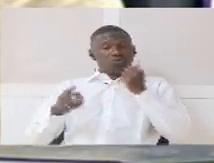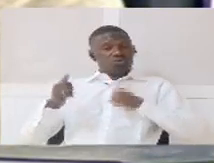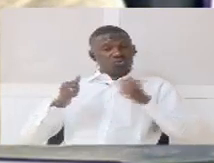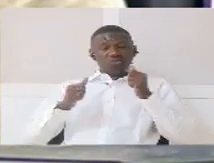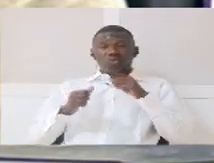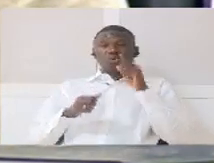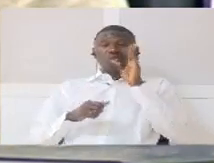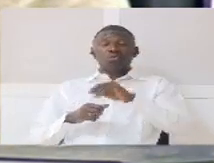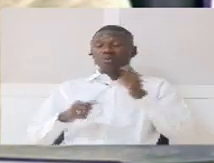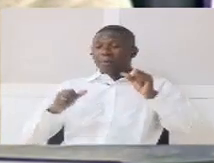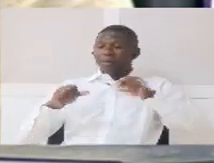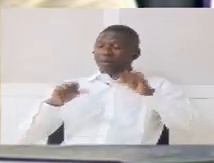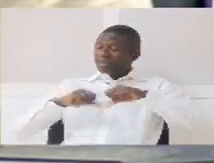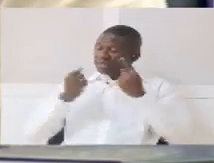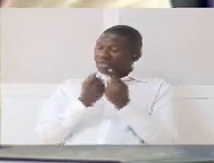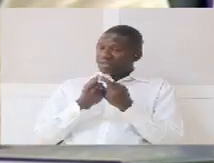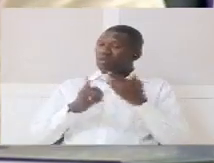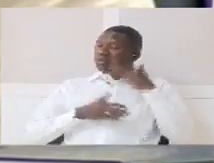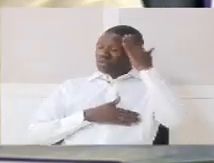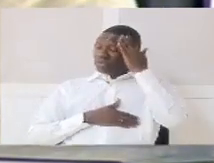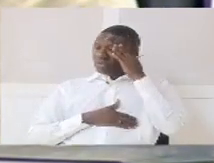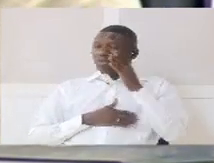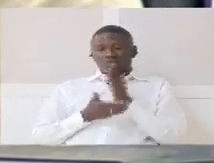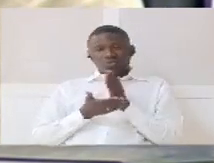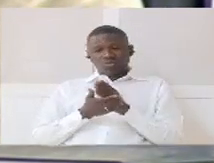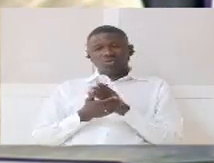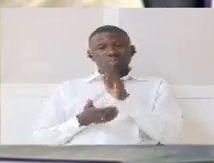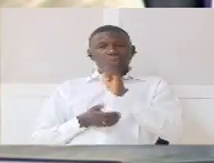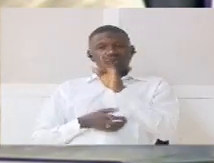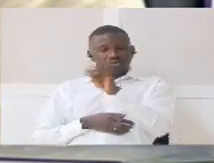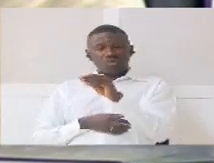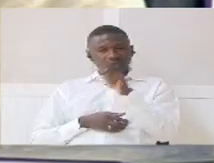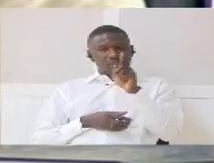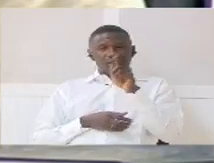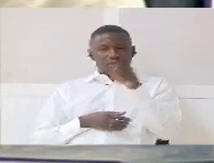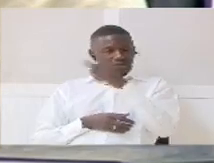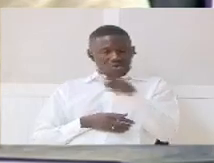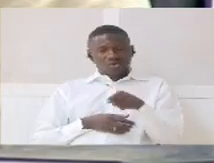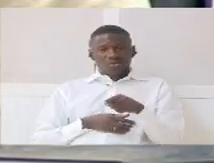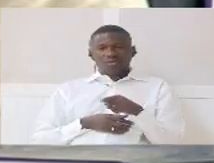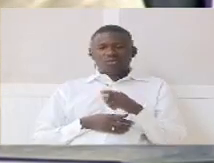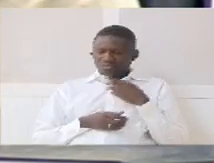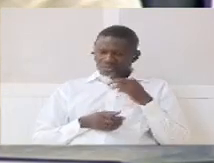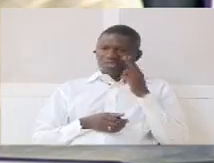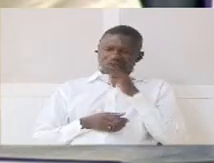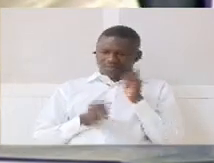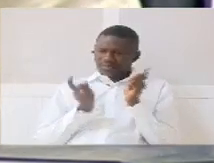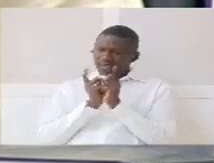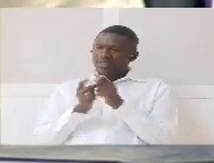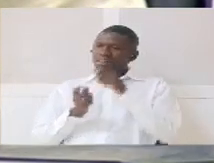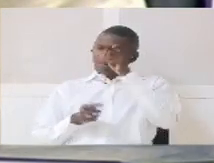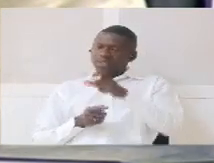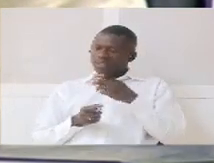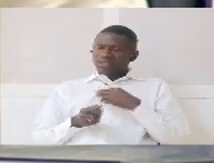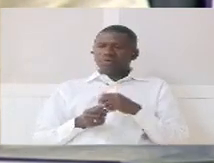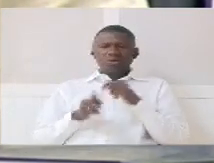perpetrators. You know that, truly speaking, what I have done is not right. It is not a crime to go to the person and apologize and ask for forgiveness. We are all good Muslims and good Christians.